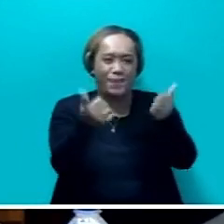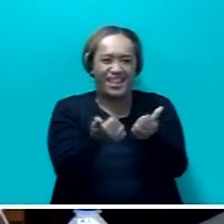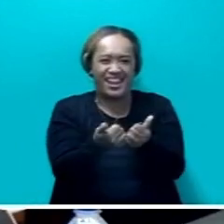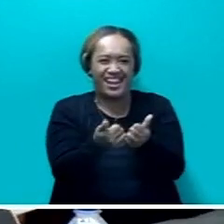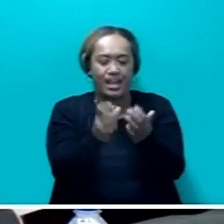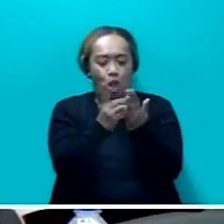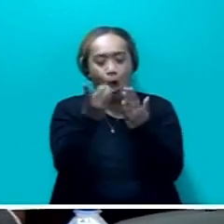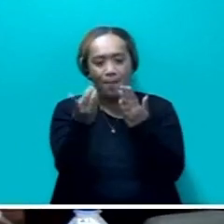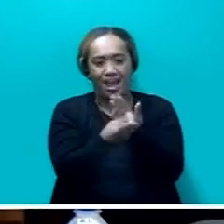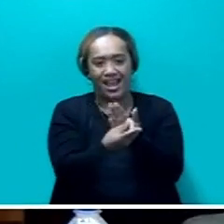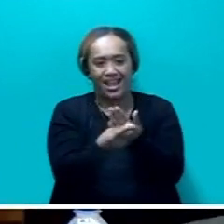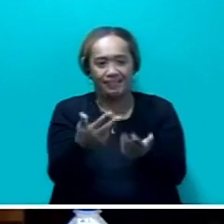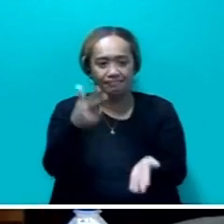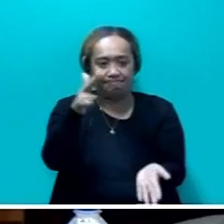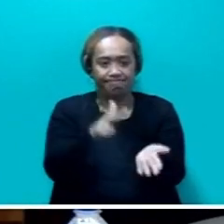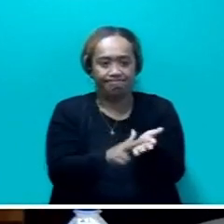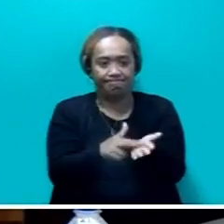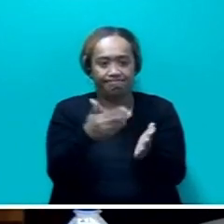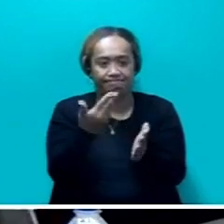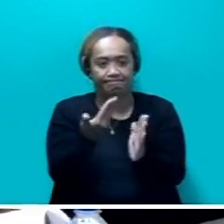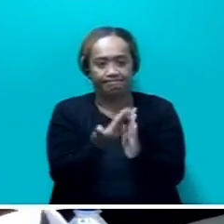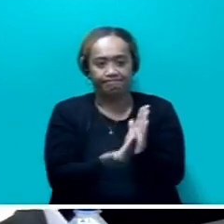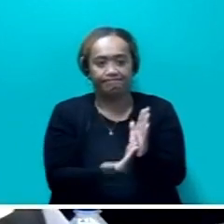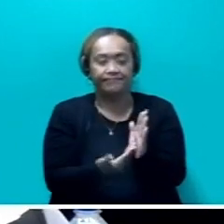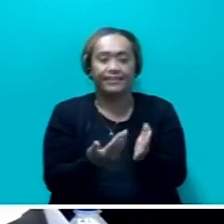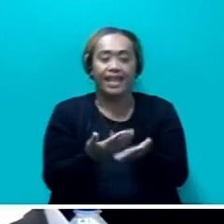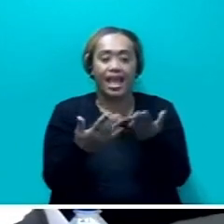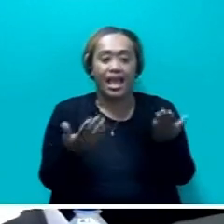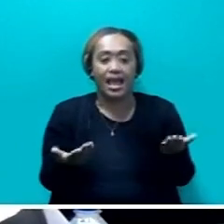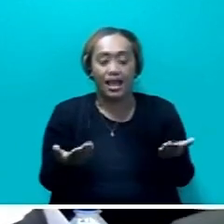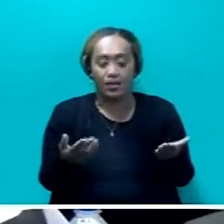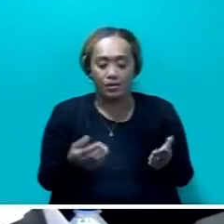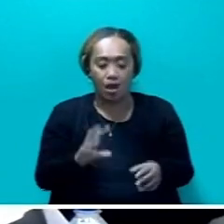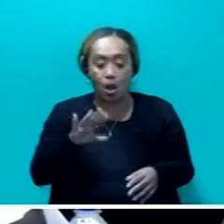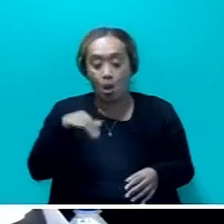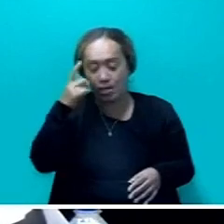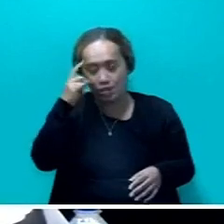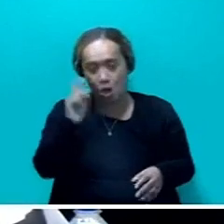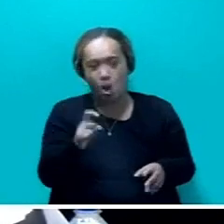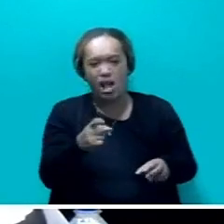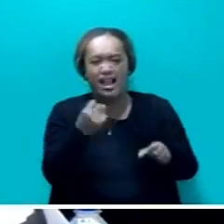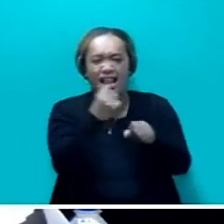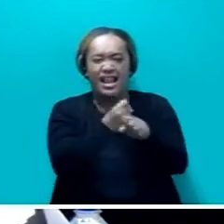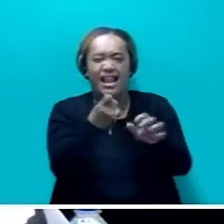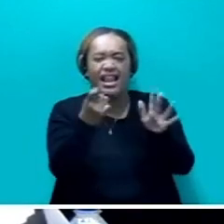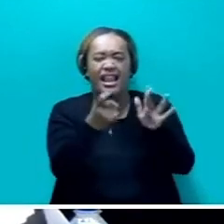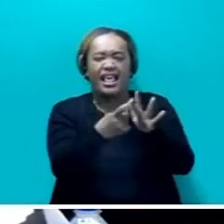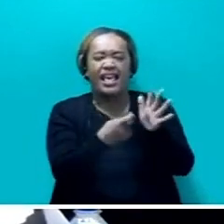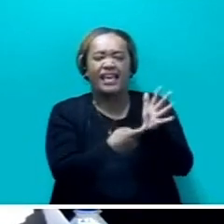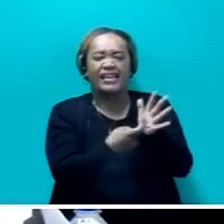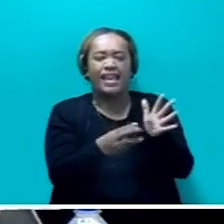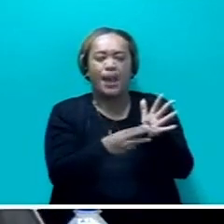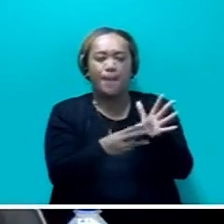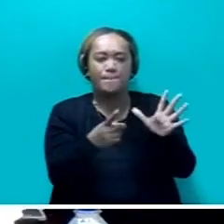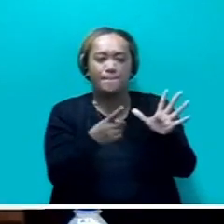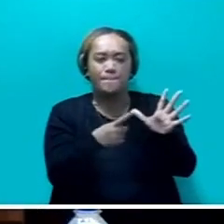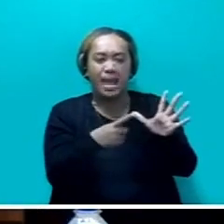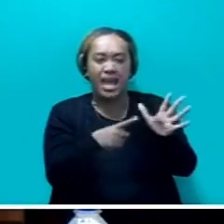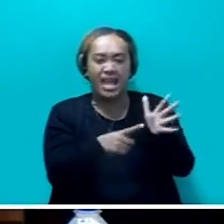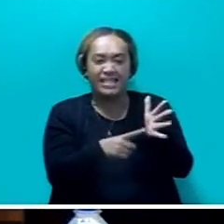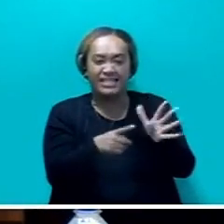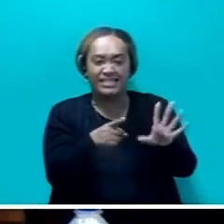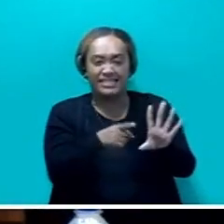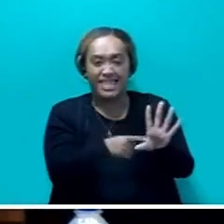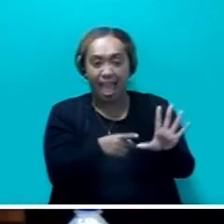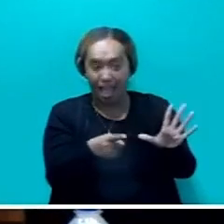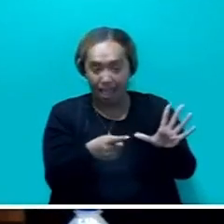British. They were collectively referred to as Girmitia. For Fiji, the